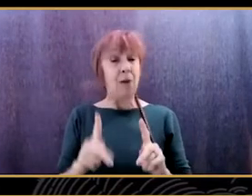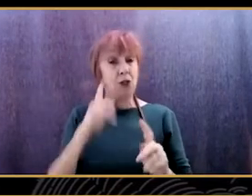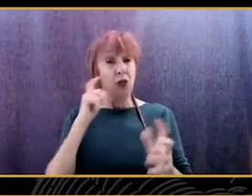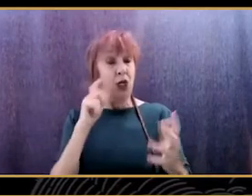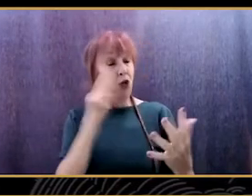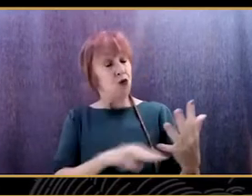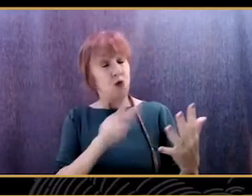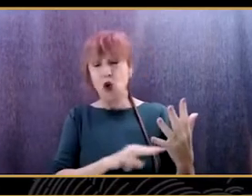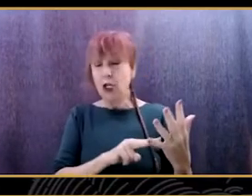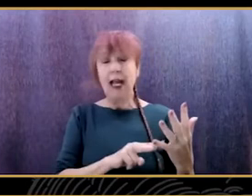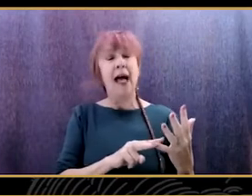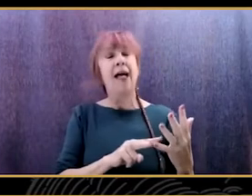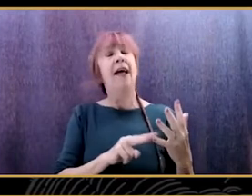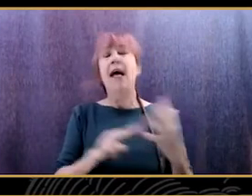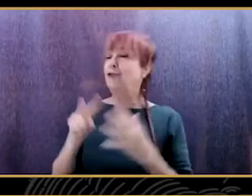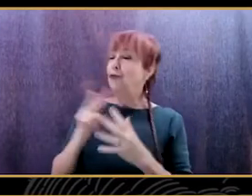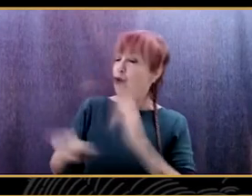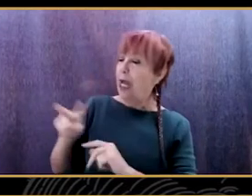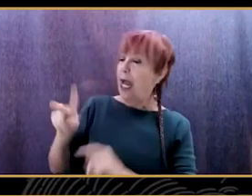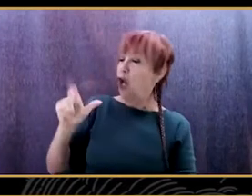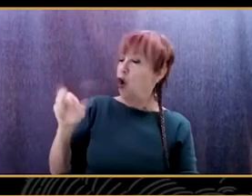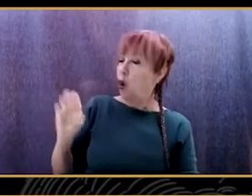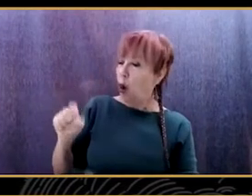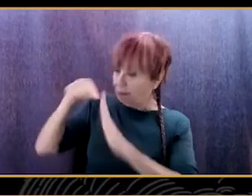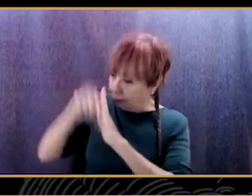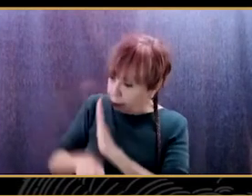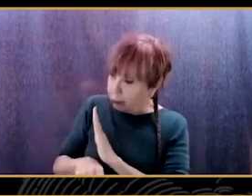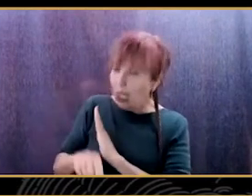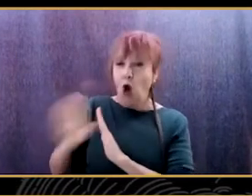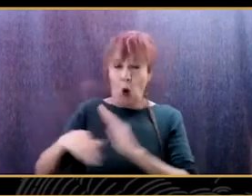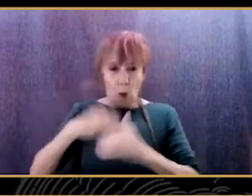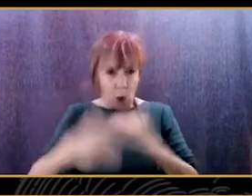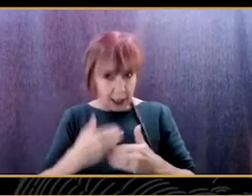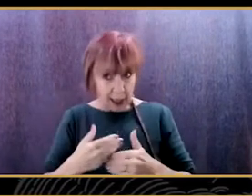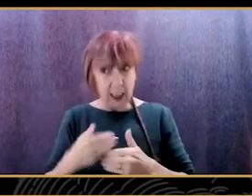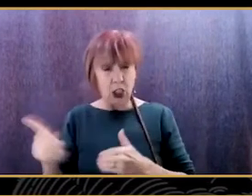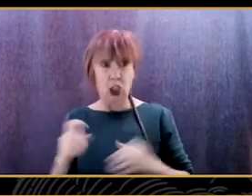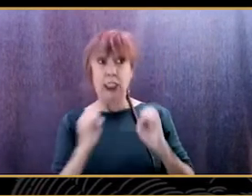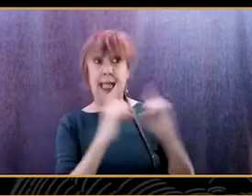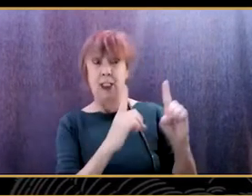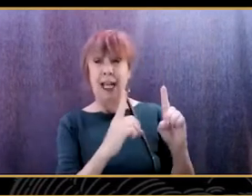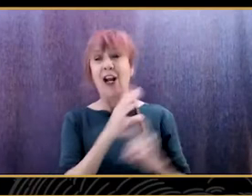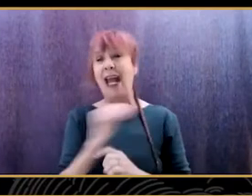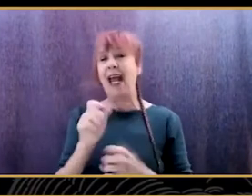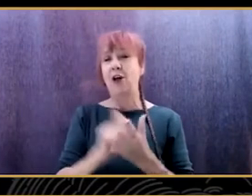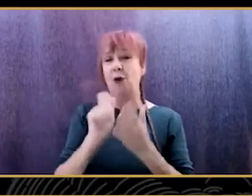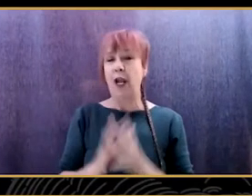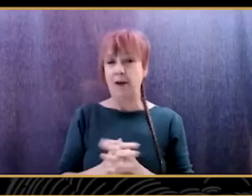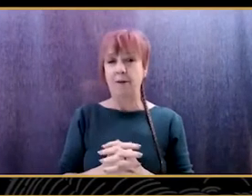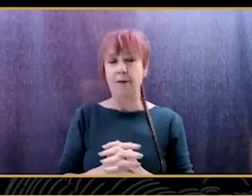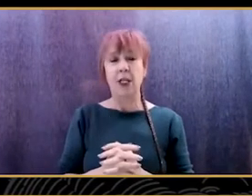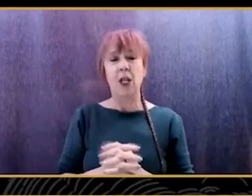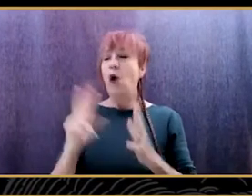to look at Lorde from a detailed perspective, tapping into both her processes as an educator and a writer.